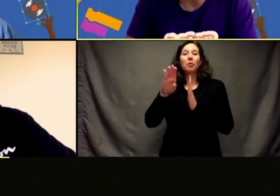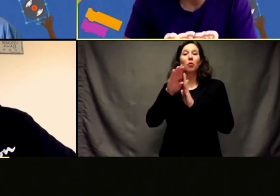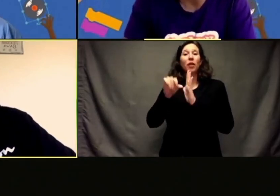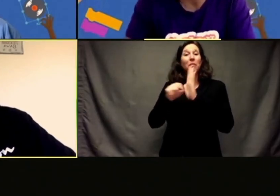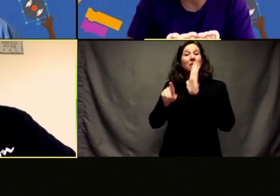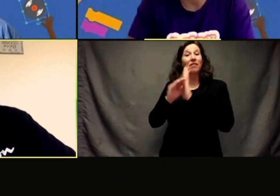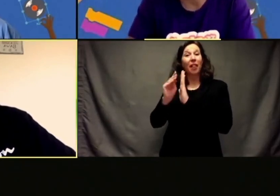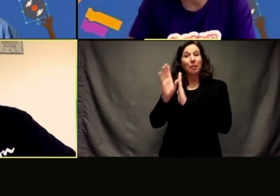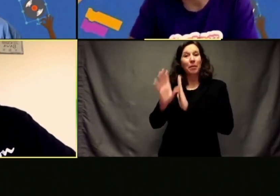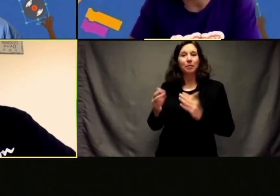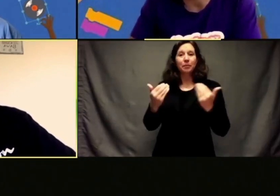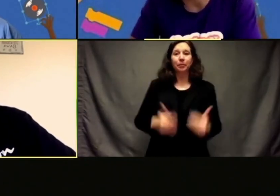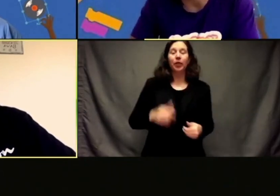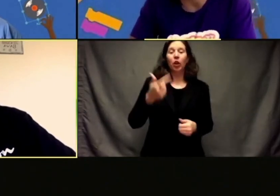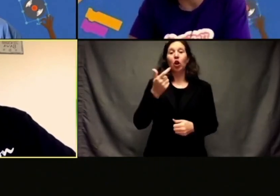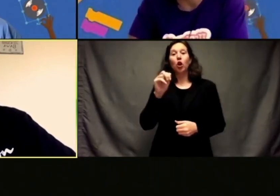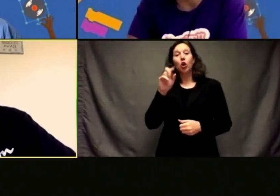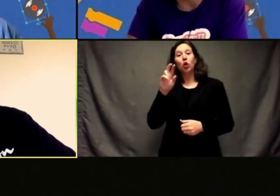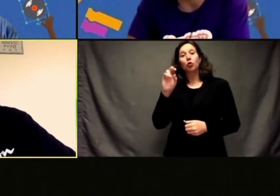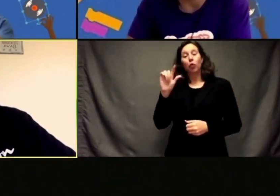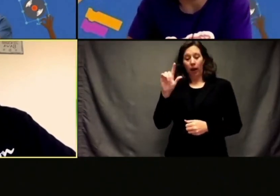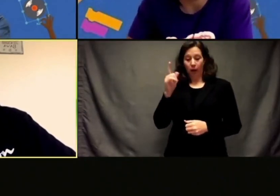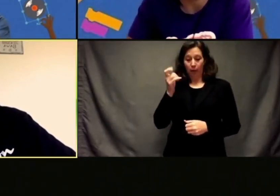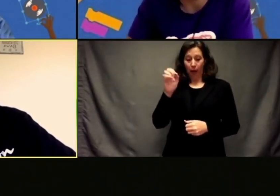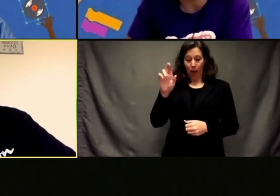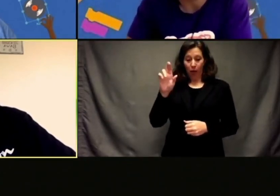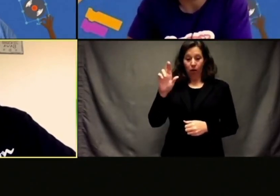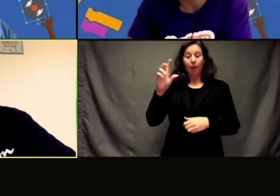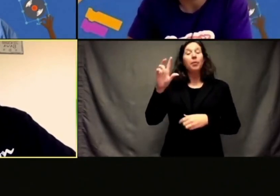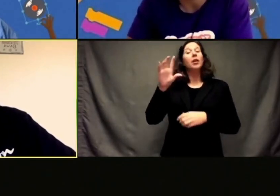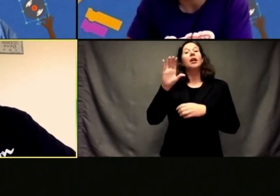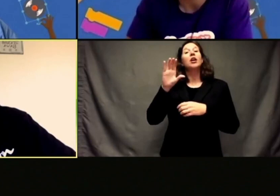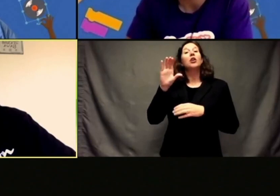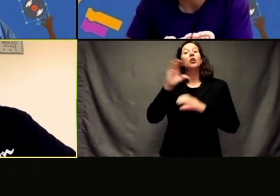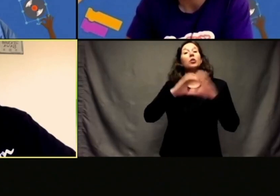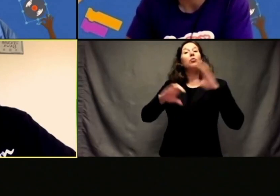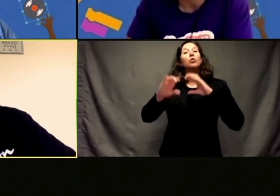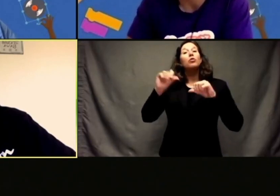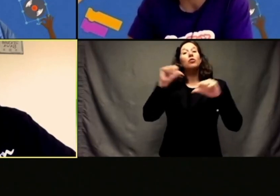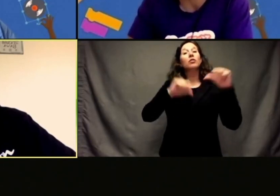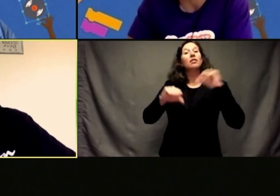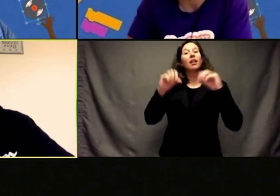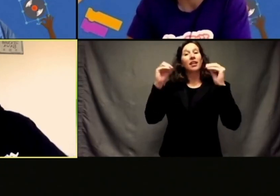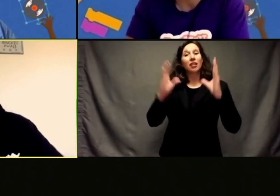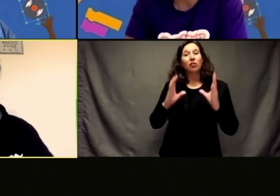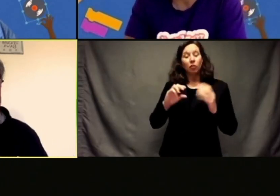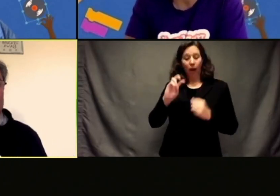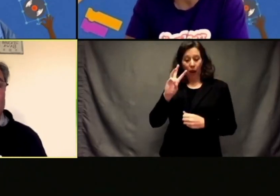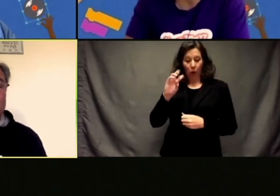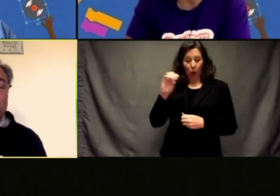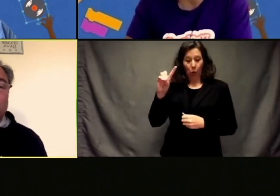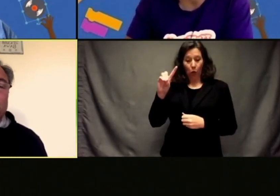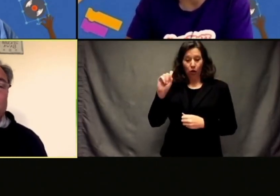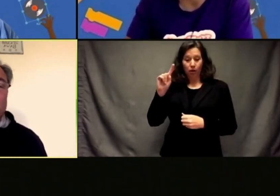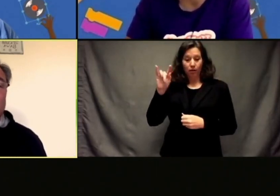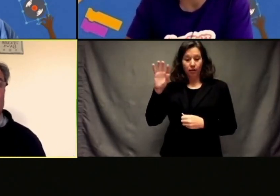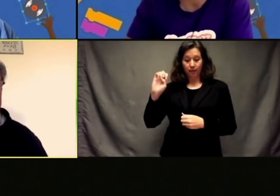Hello, my name is Greg Beutler. I am the computer science teacher at Woodside Prairie High School. Thank you.